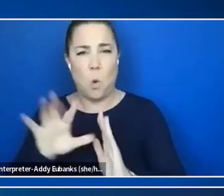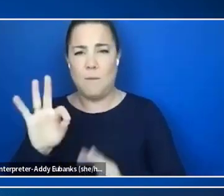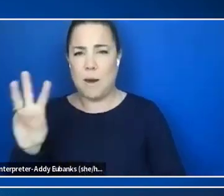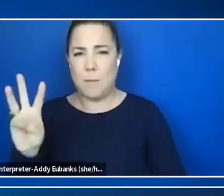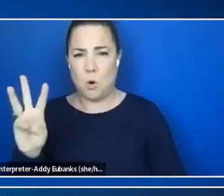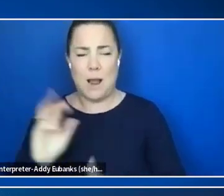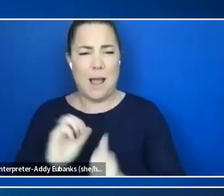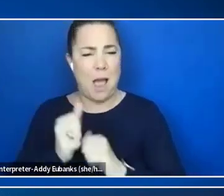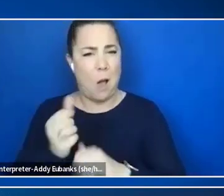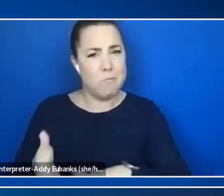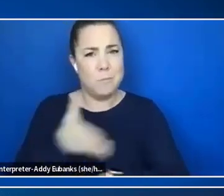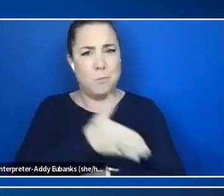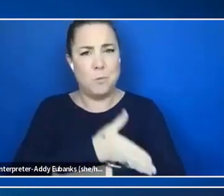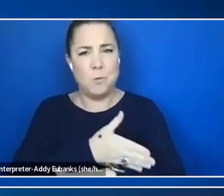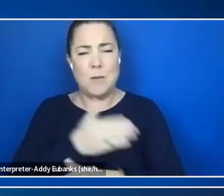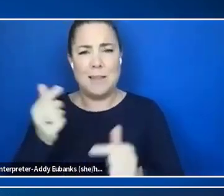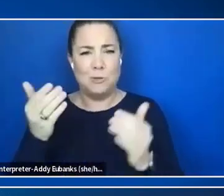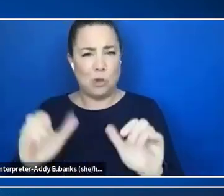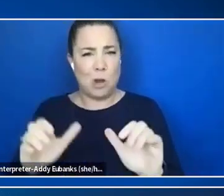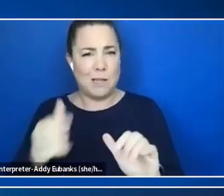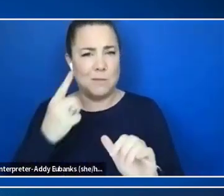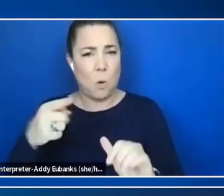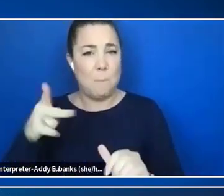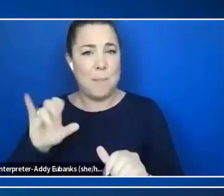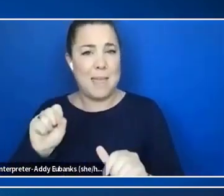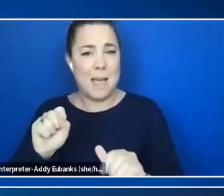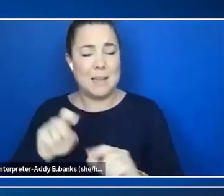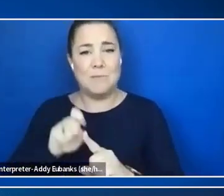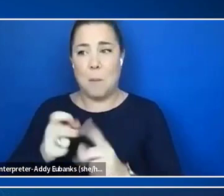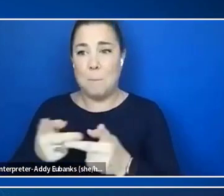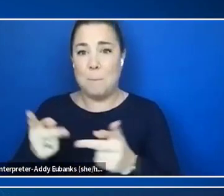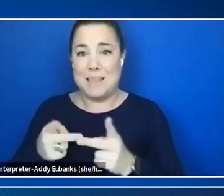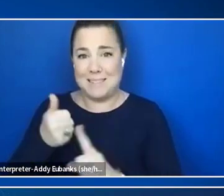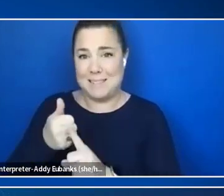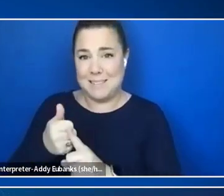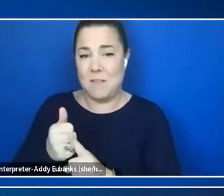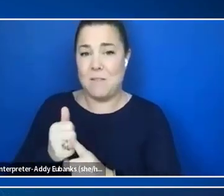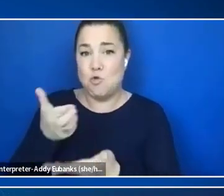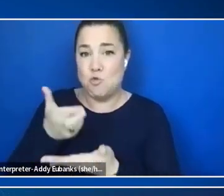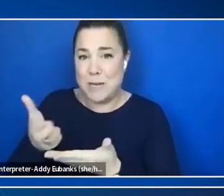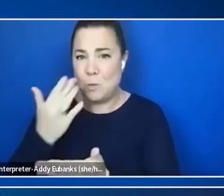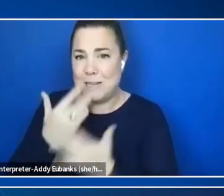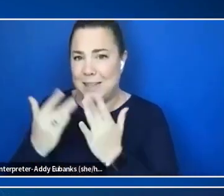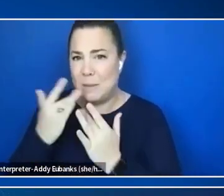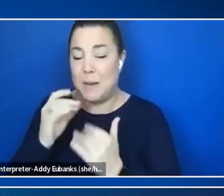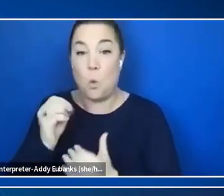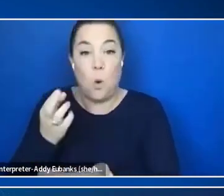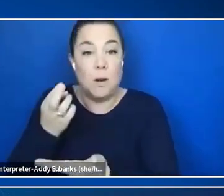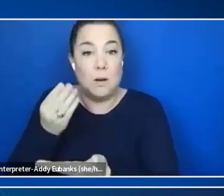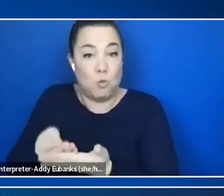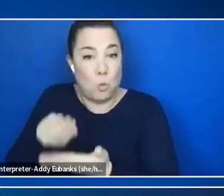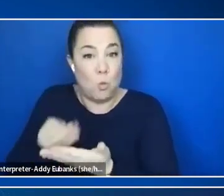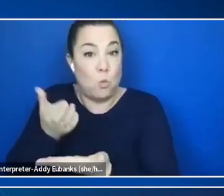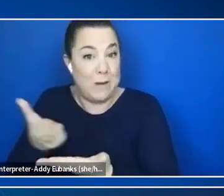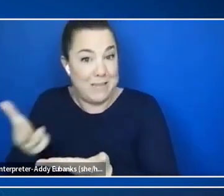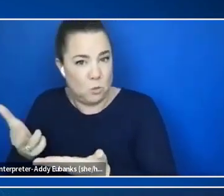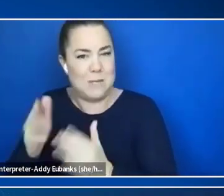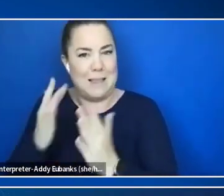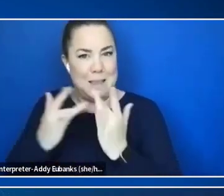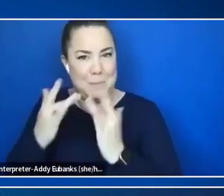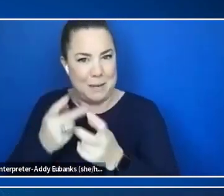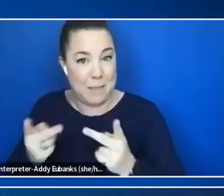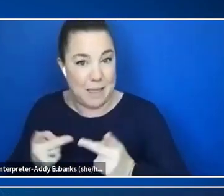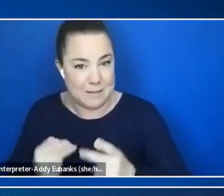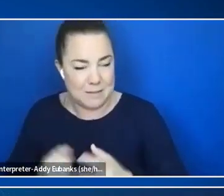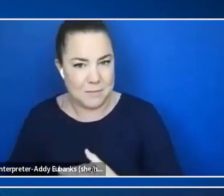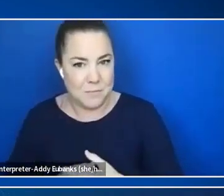chances of funding of PIs from resource limited or research limited? I can address that one. So as Mark